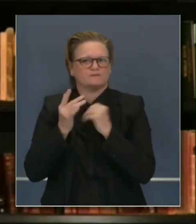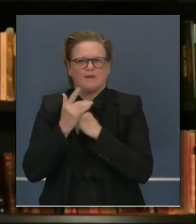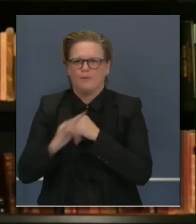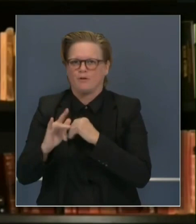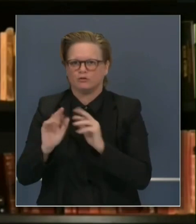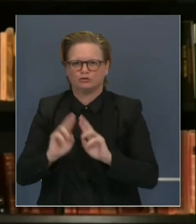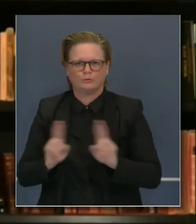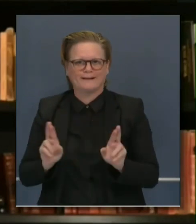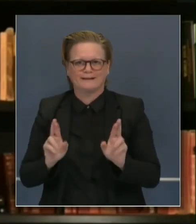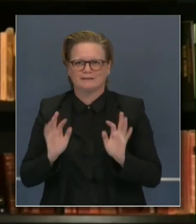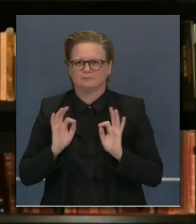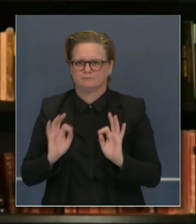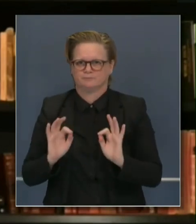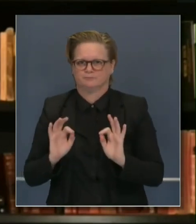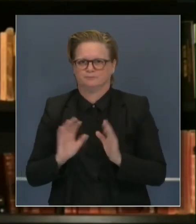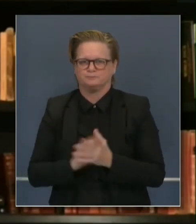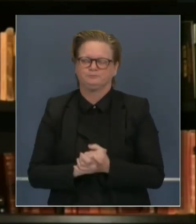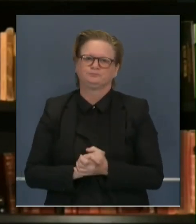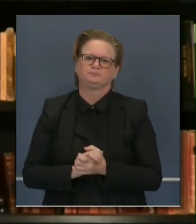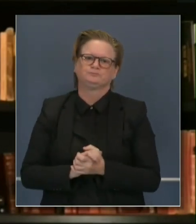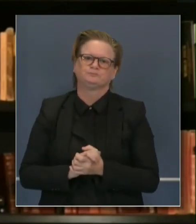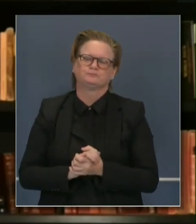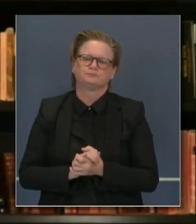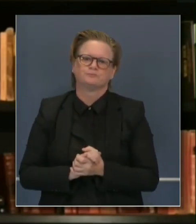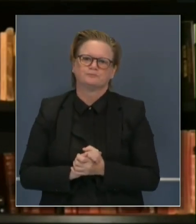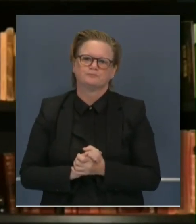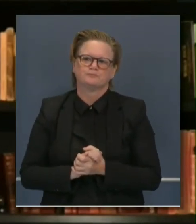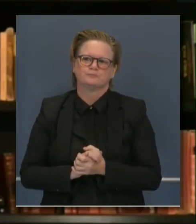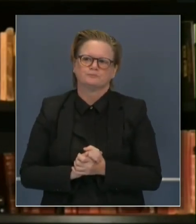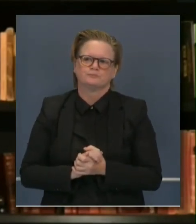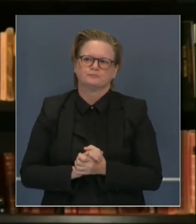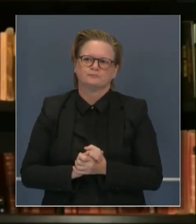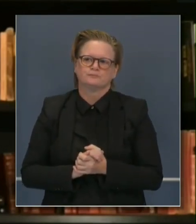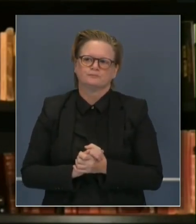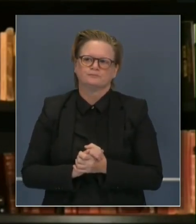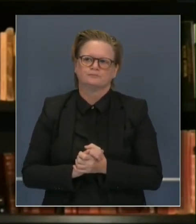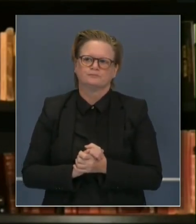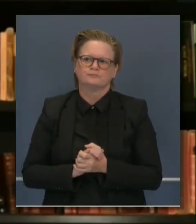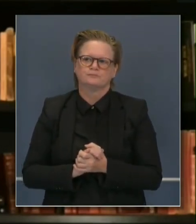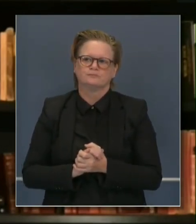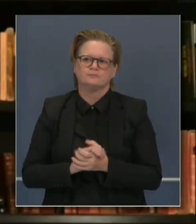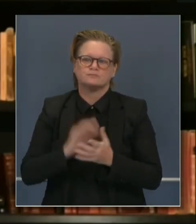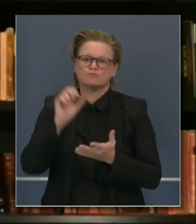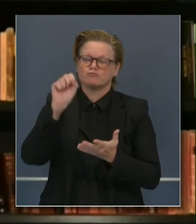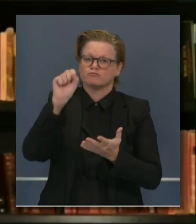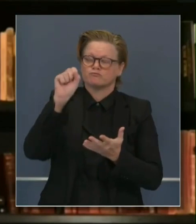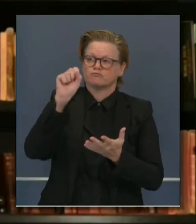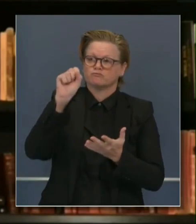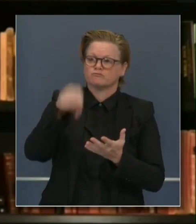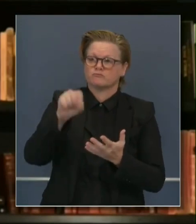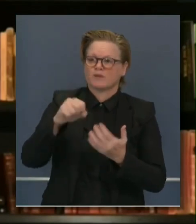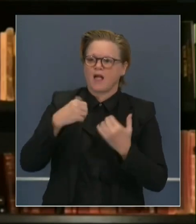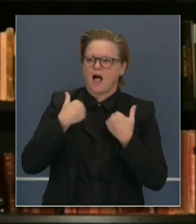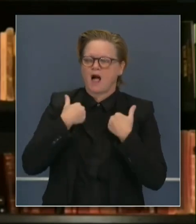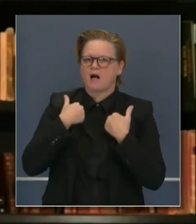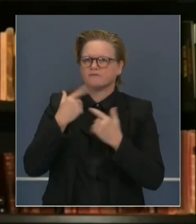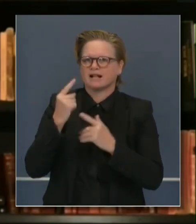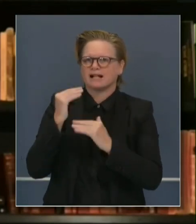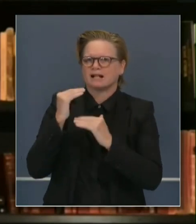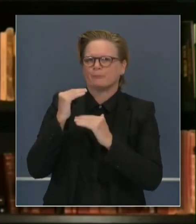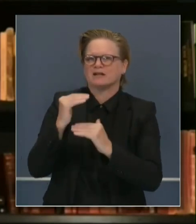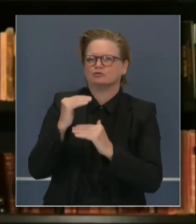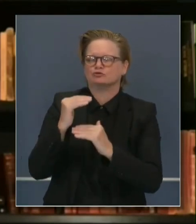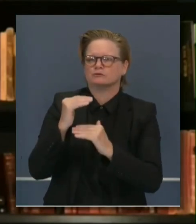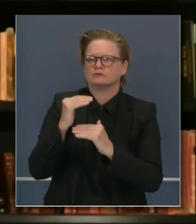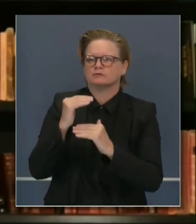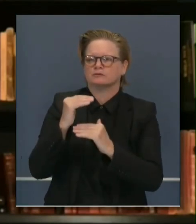to administer and distribute this vaccine. There are limitations. There are issues once these cold storage boxes are